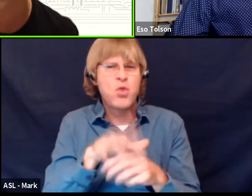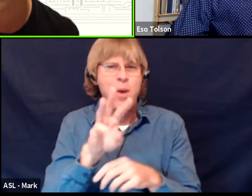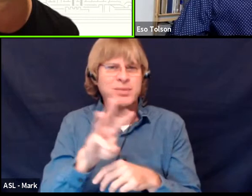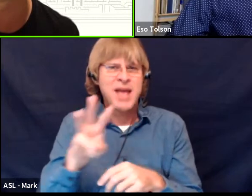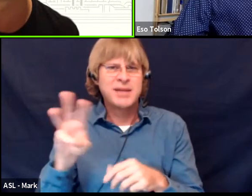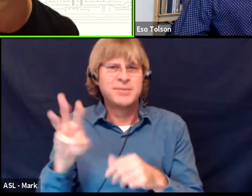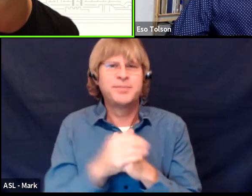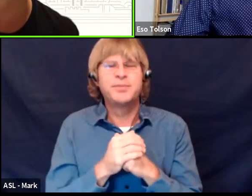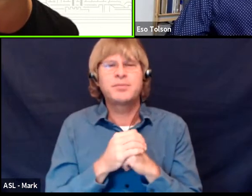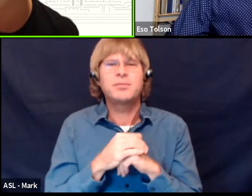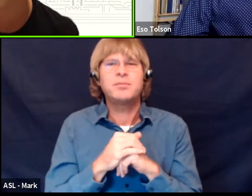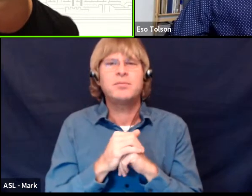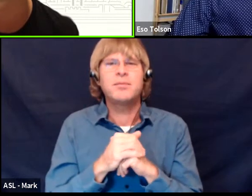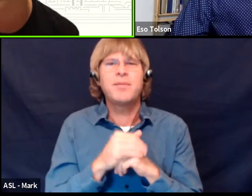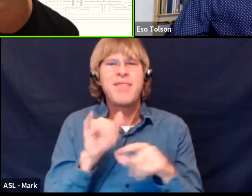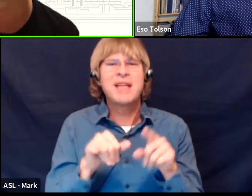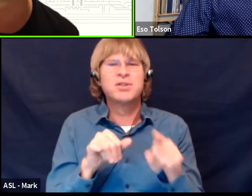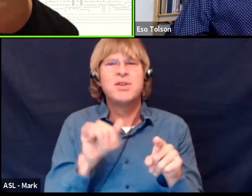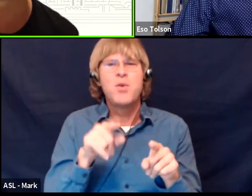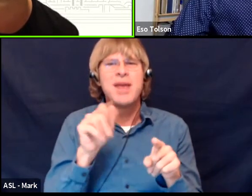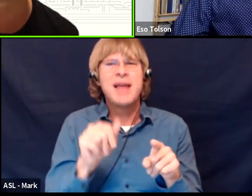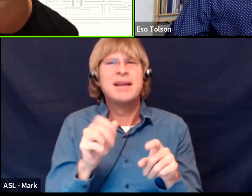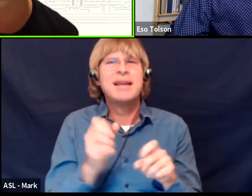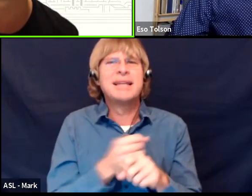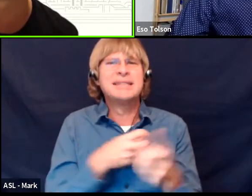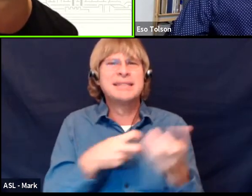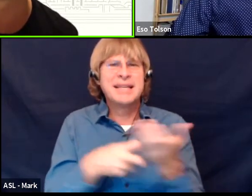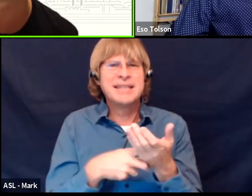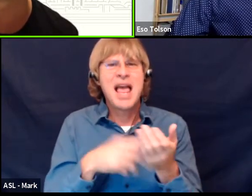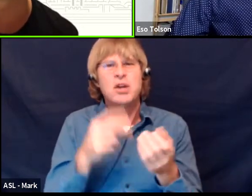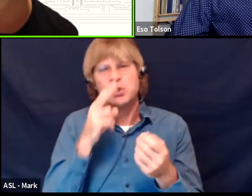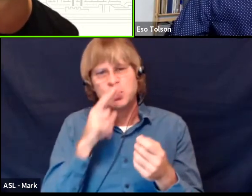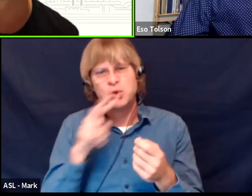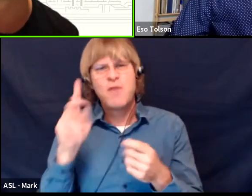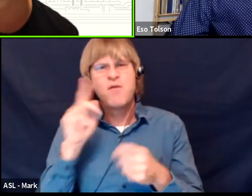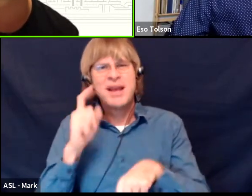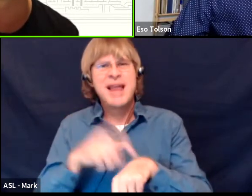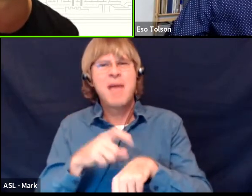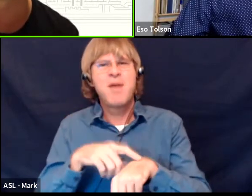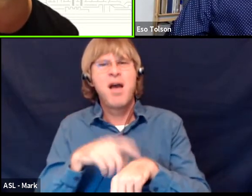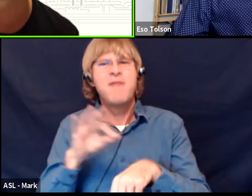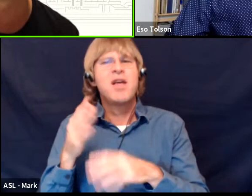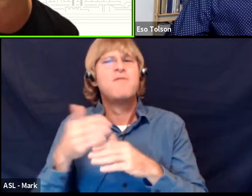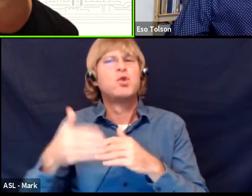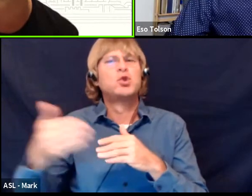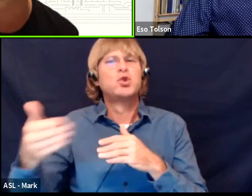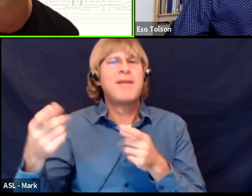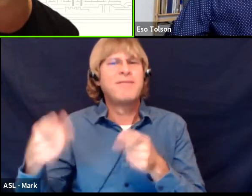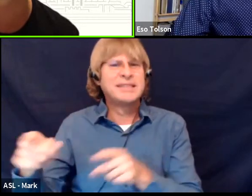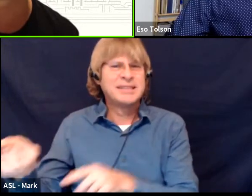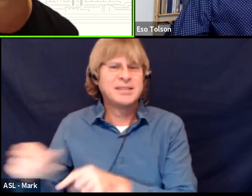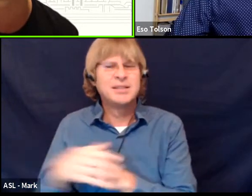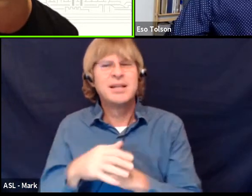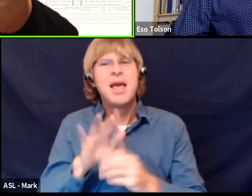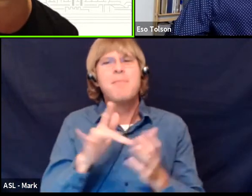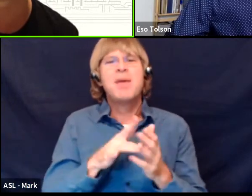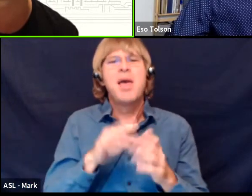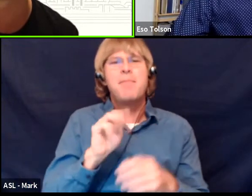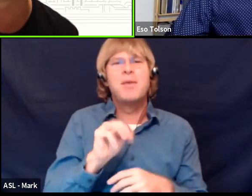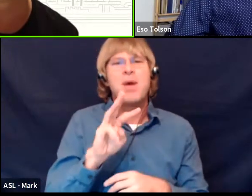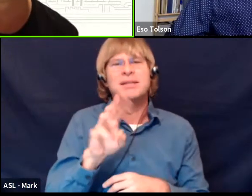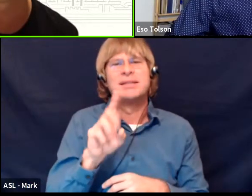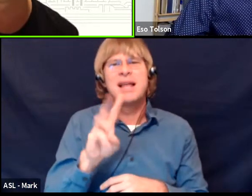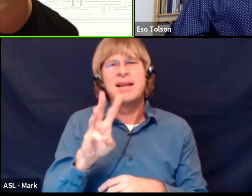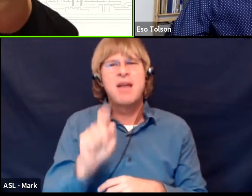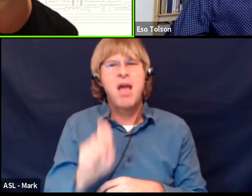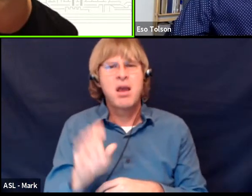website, which is also where you can get tickets and tune in for the times of our future events. So